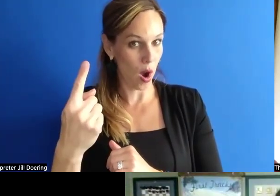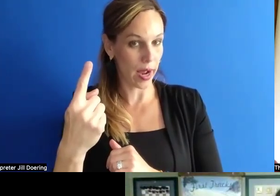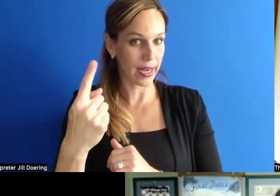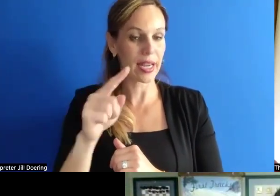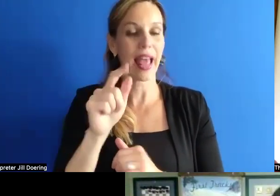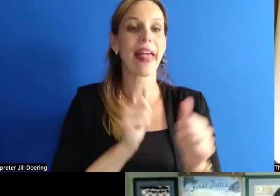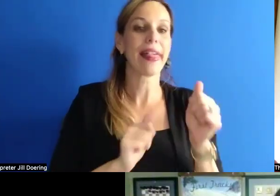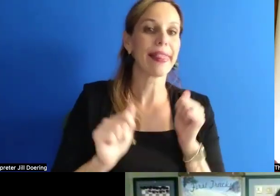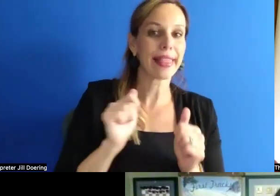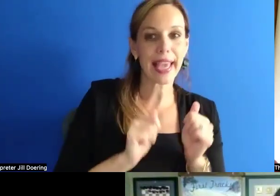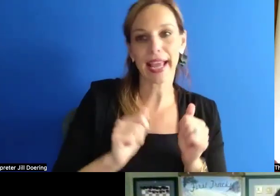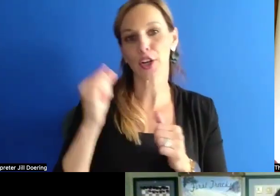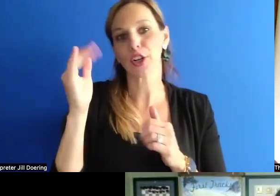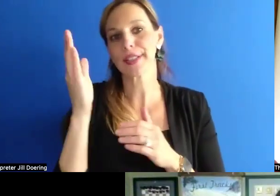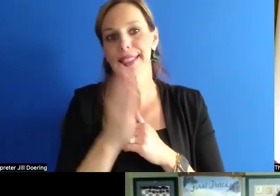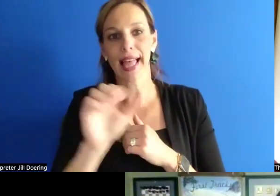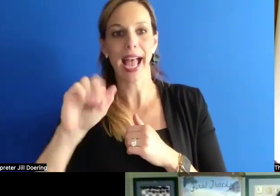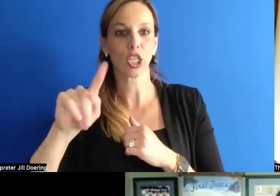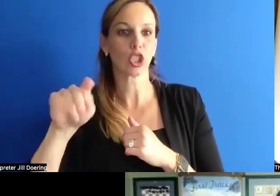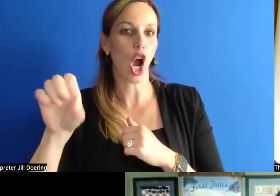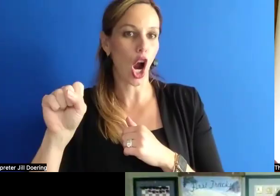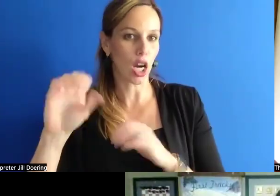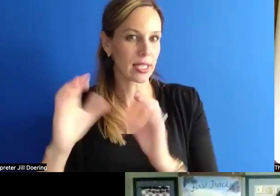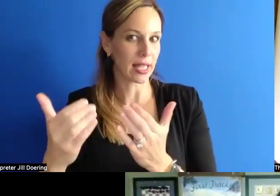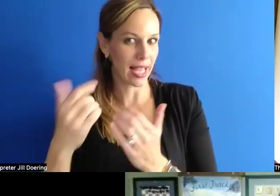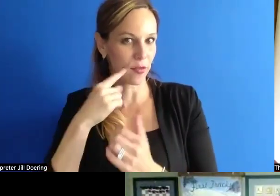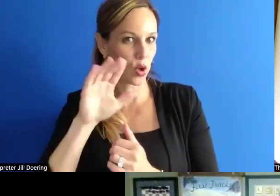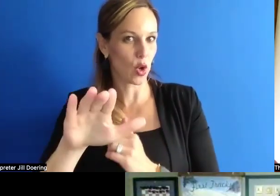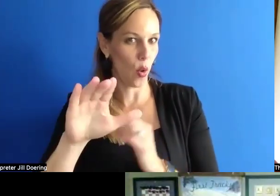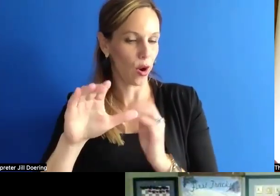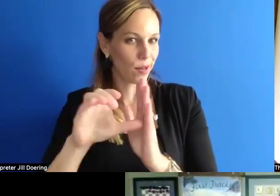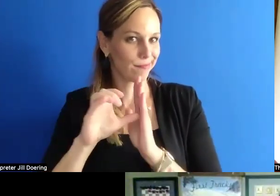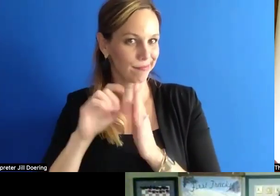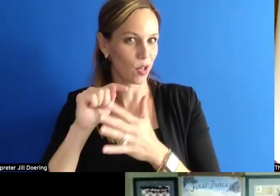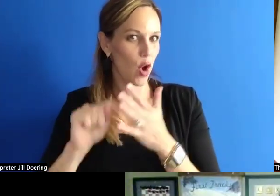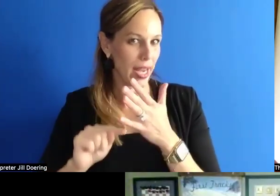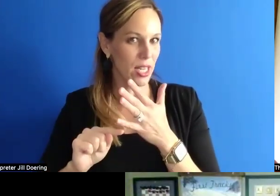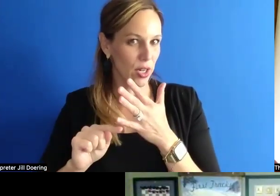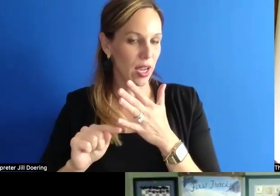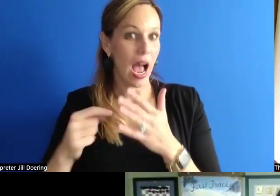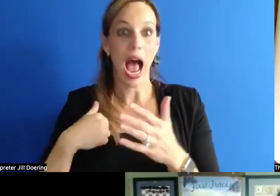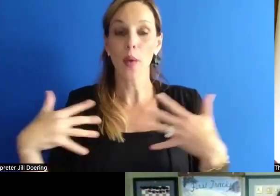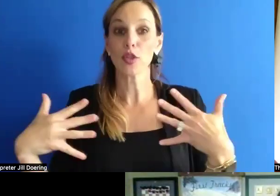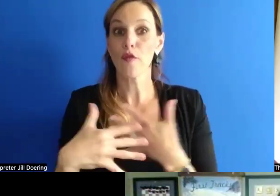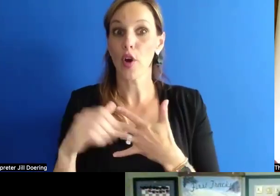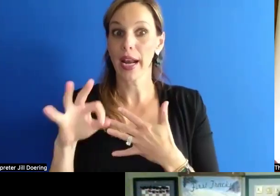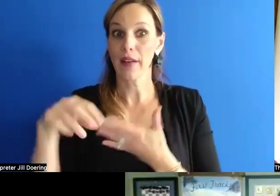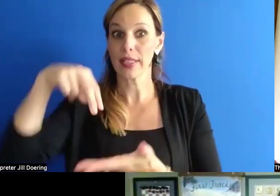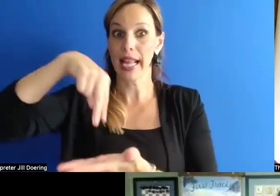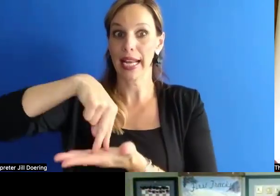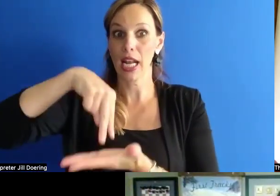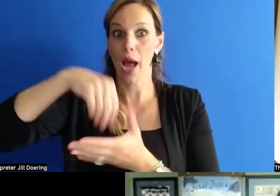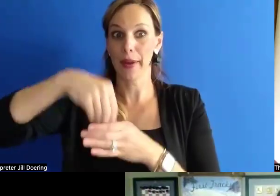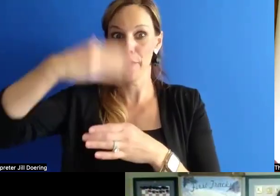arts class to for your criteria. And I was so afraid of standing up in front of people